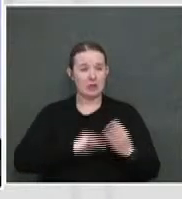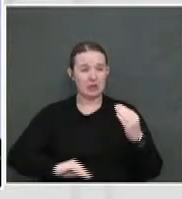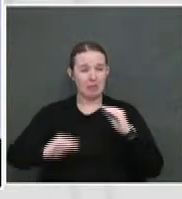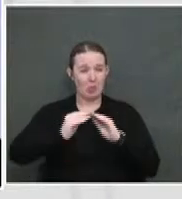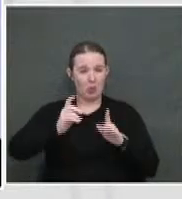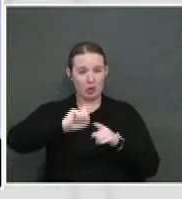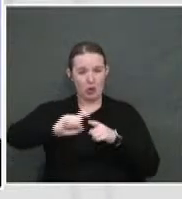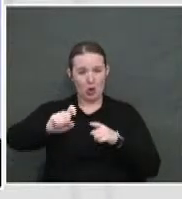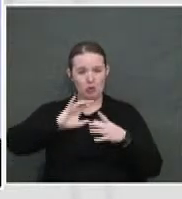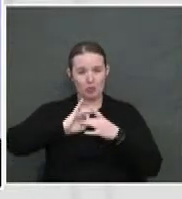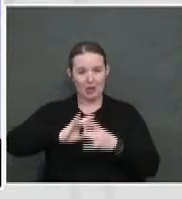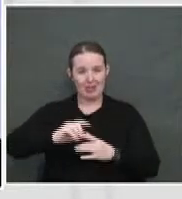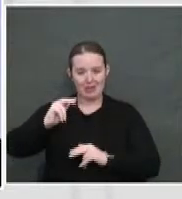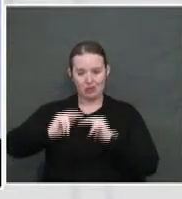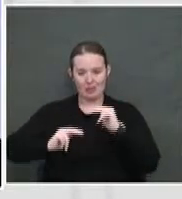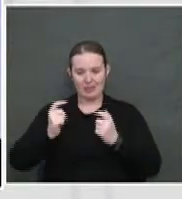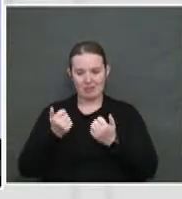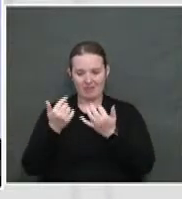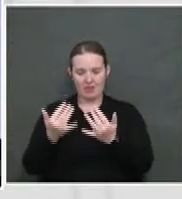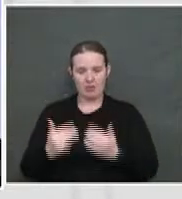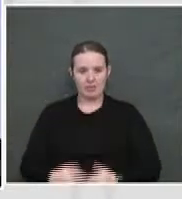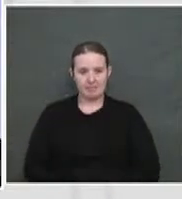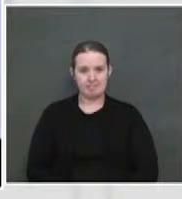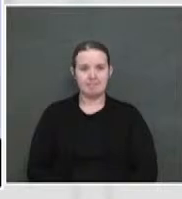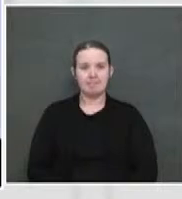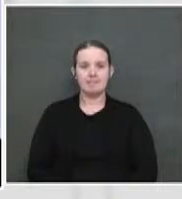of calls for working structure fires.